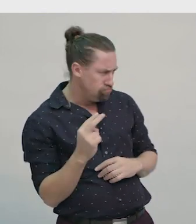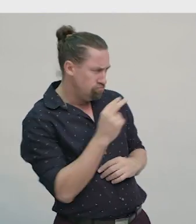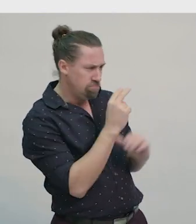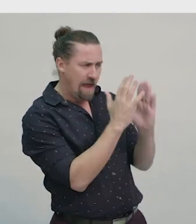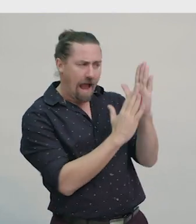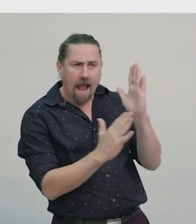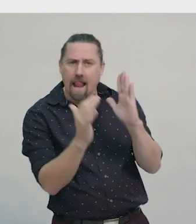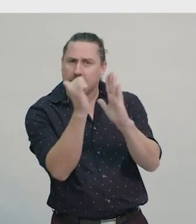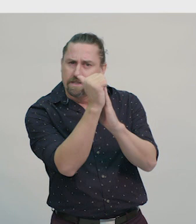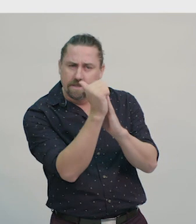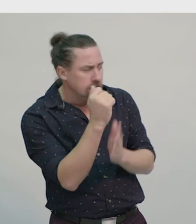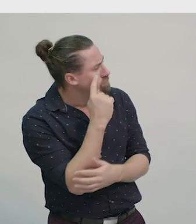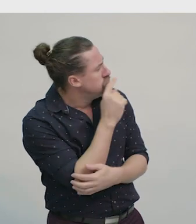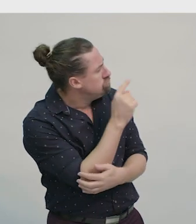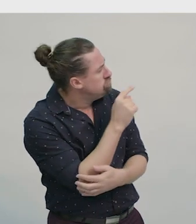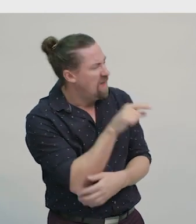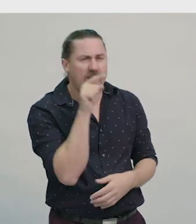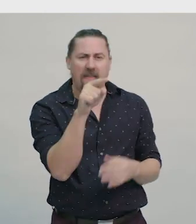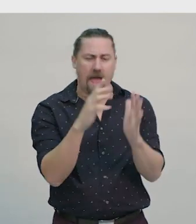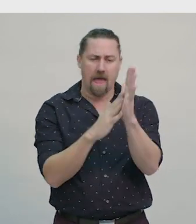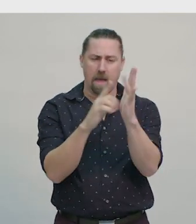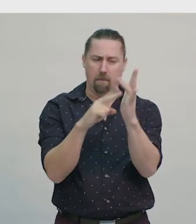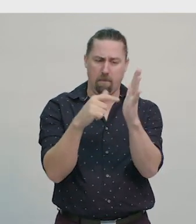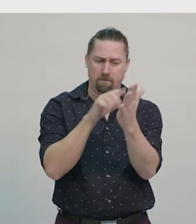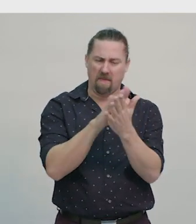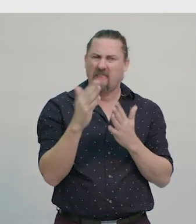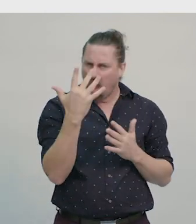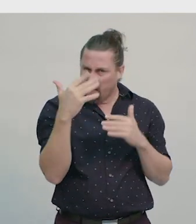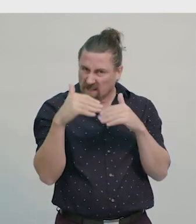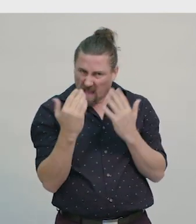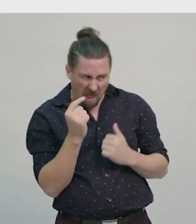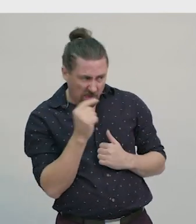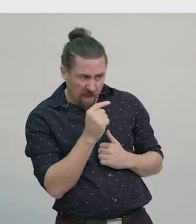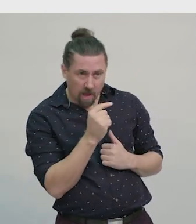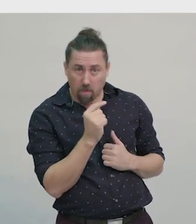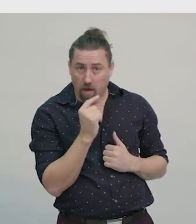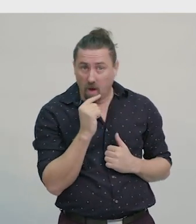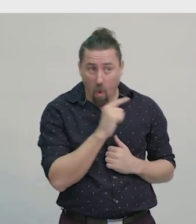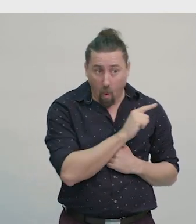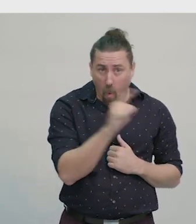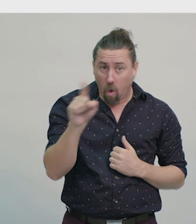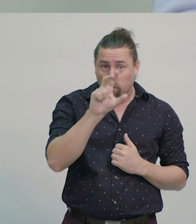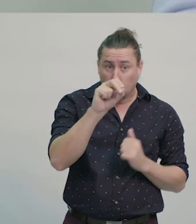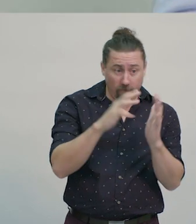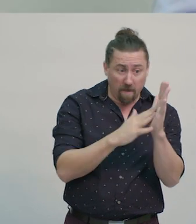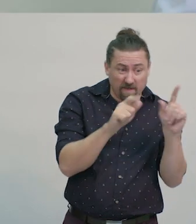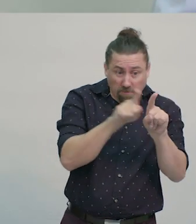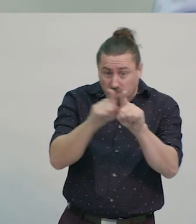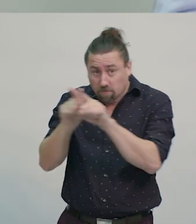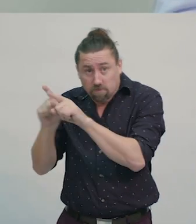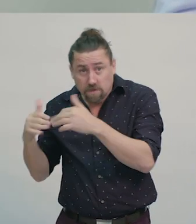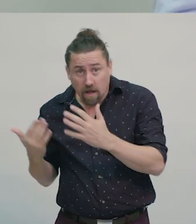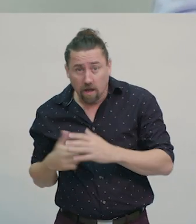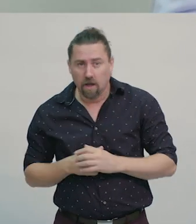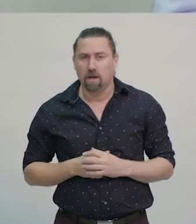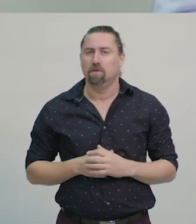to find out how many days are in a month. I wonder if all the months have the same number of days. Calendars are